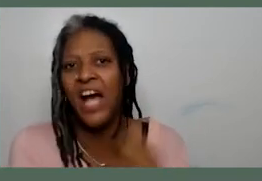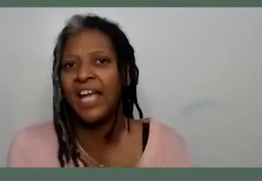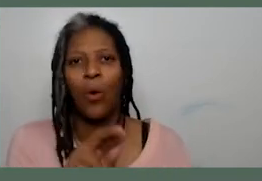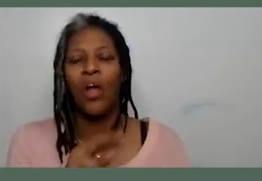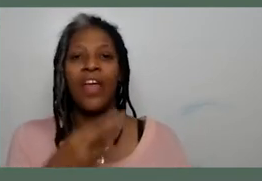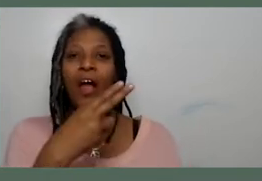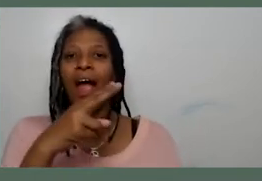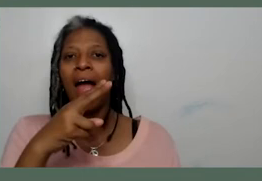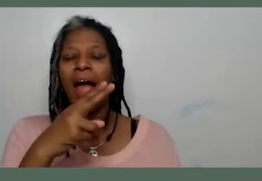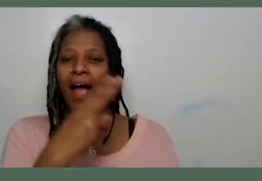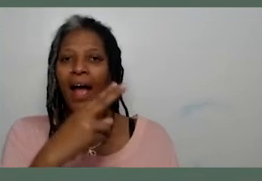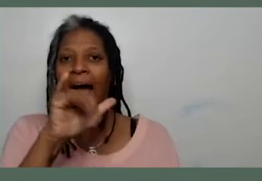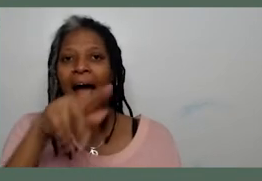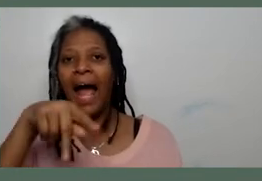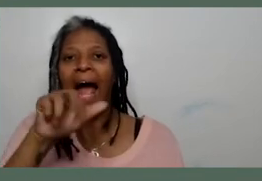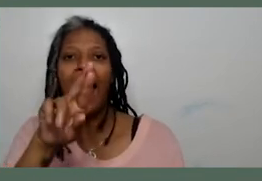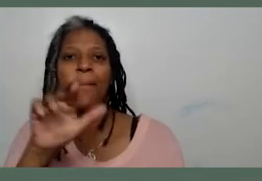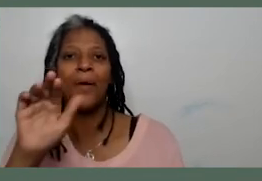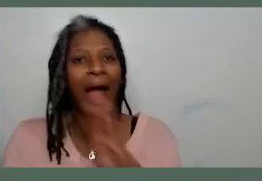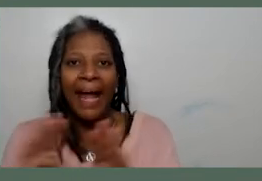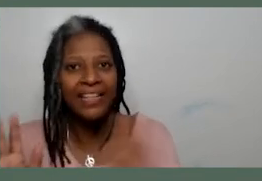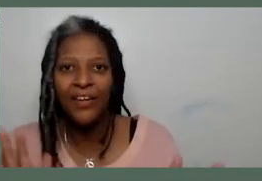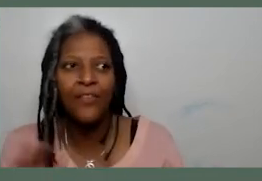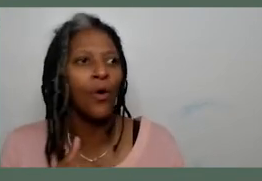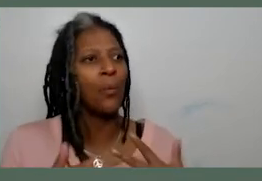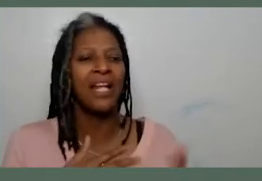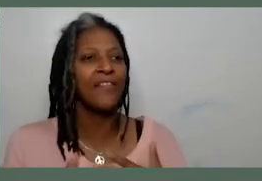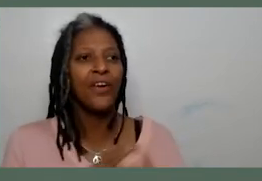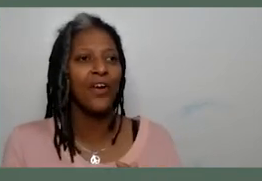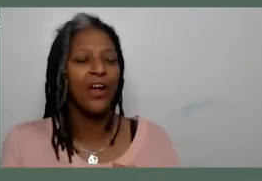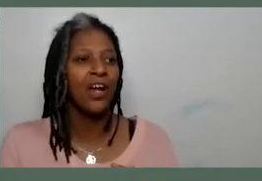fact that all of these things are happening to them. I had one youth that I've worked